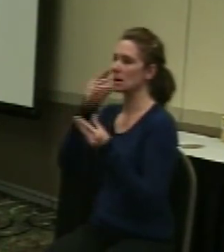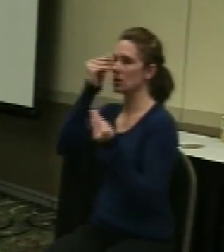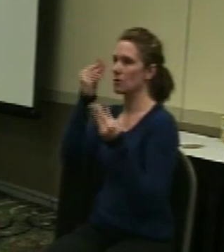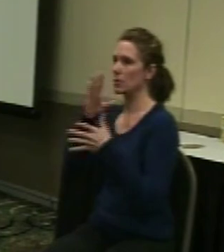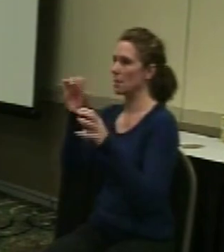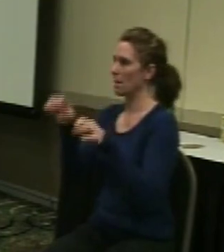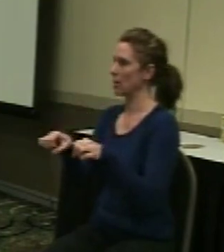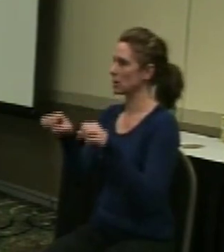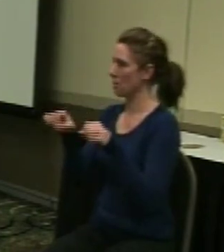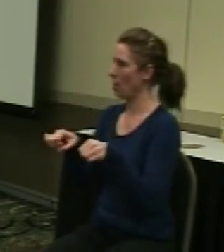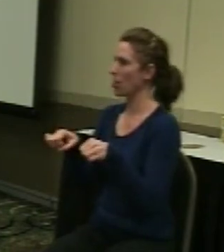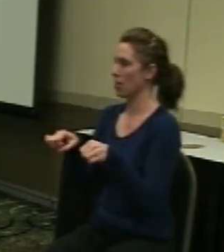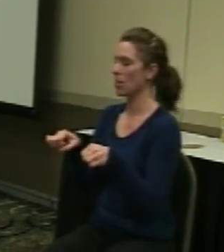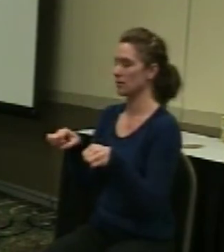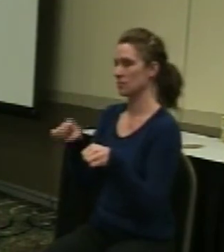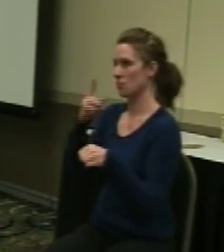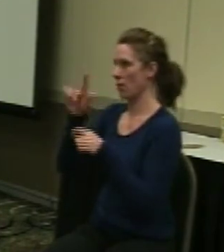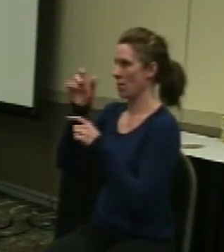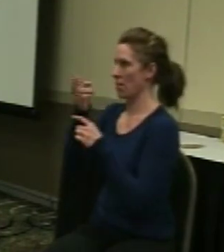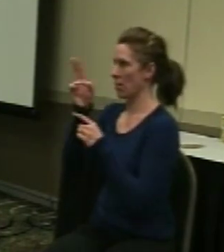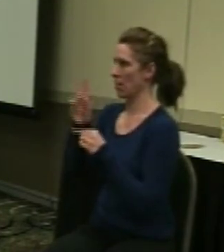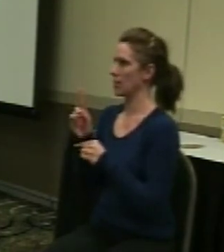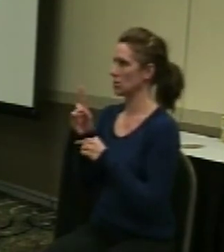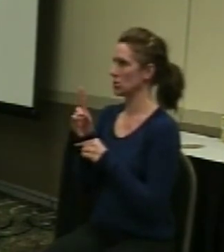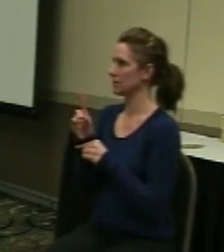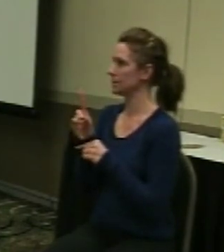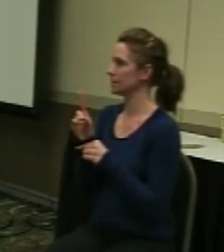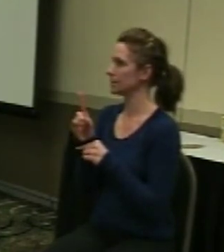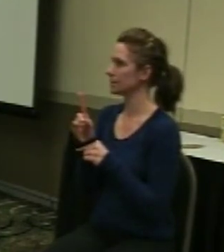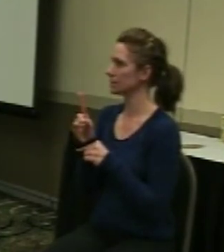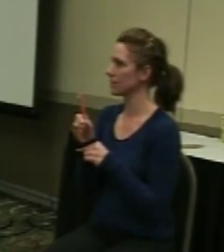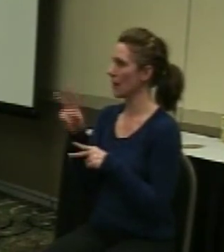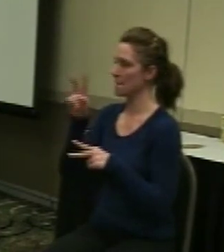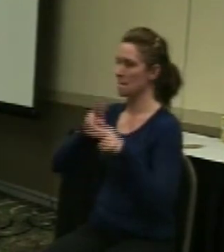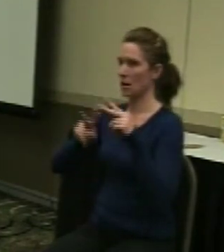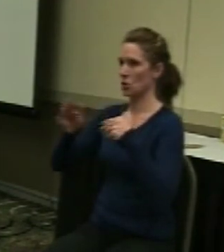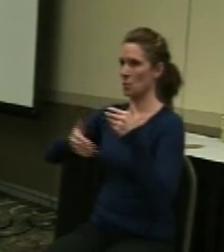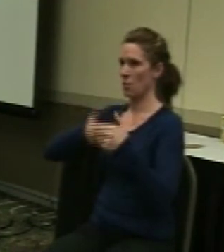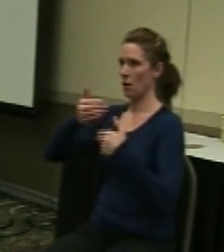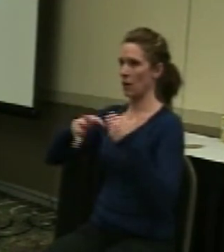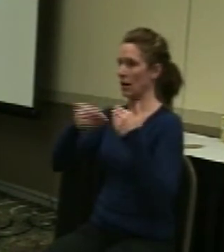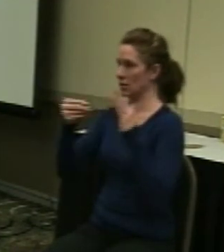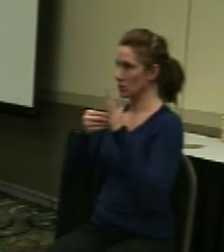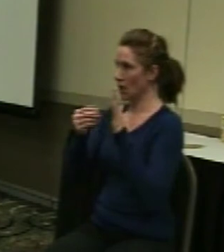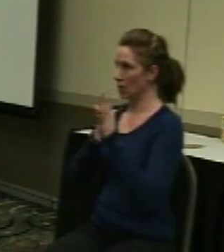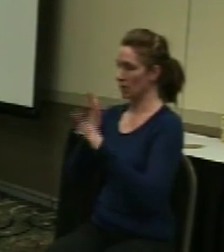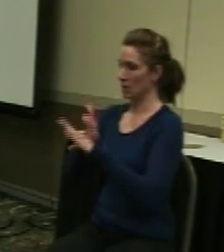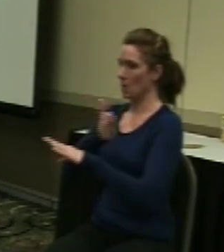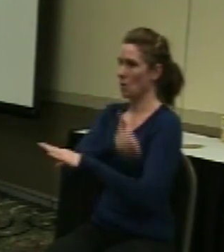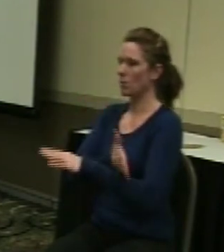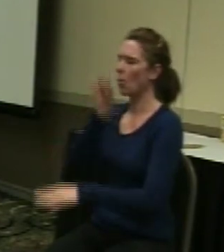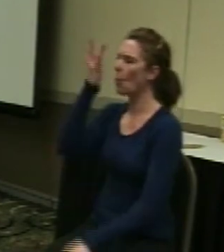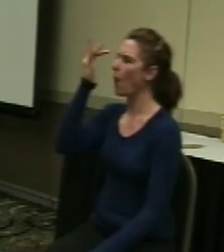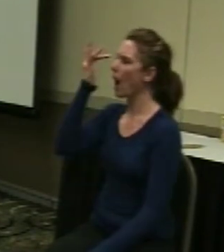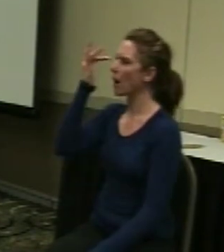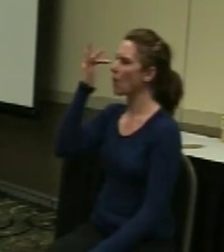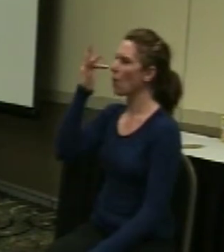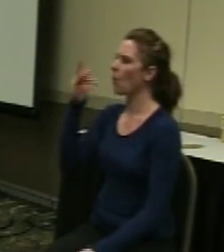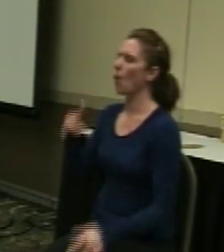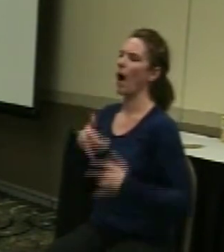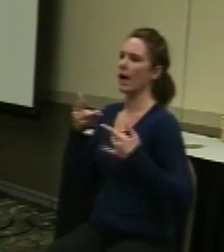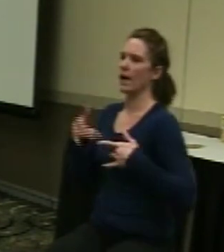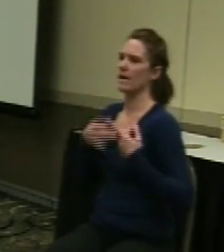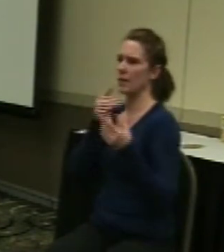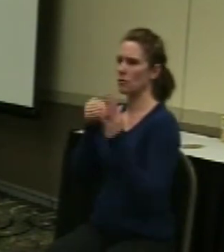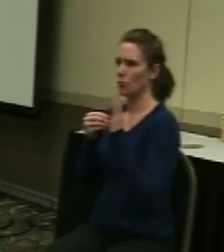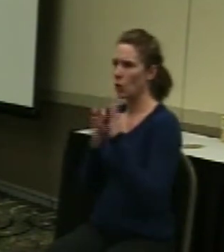possibly can in the legend, Okay, monitoring progress and documenting improvement. Why are we doing all this event recording and anecdotal